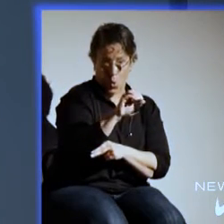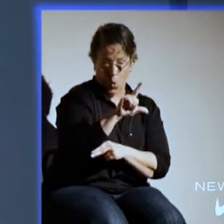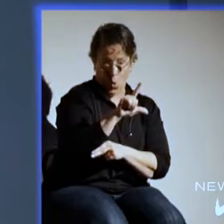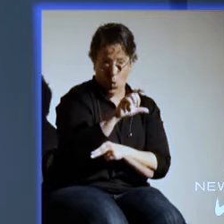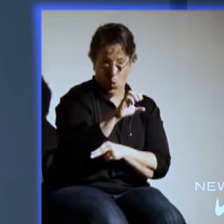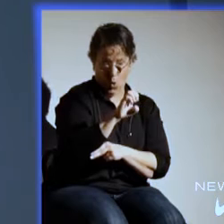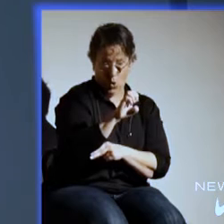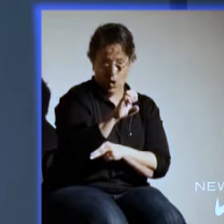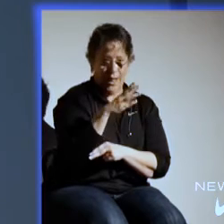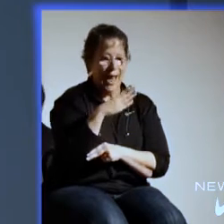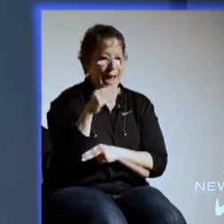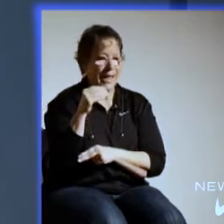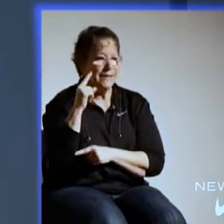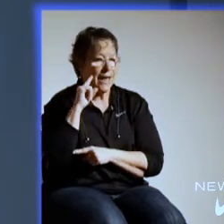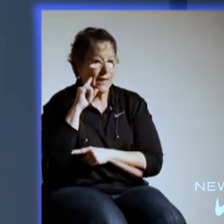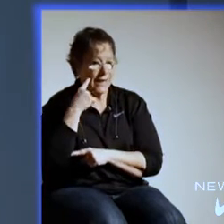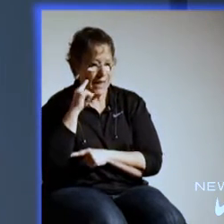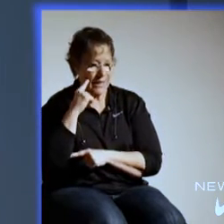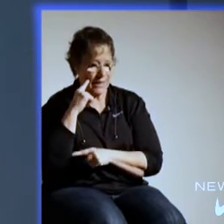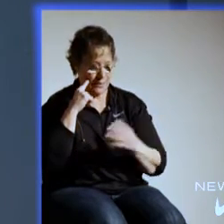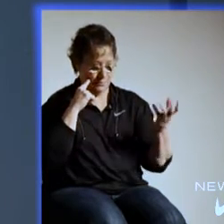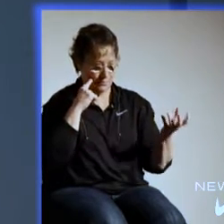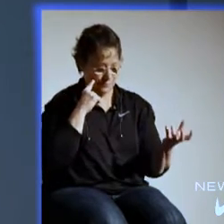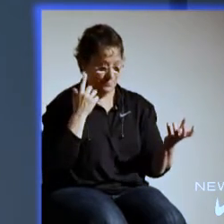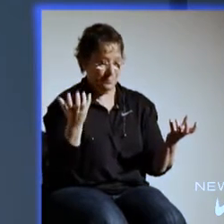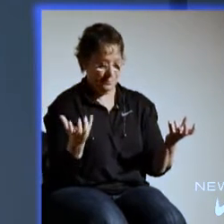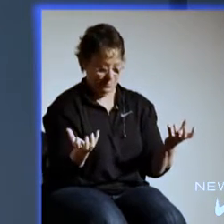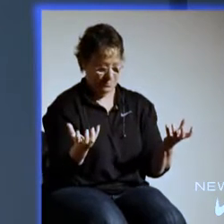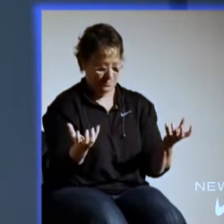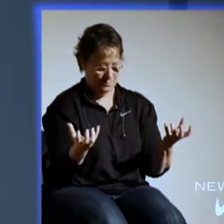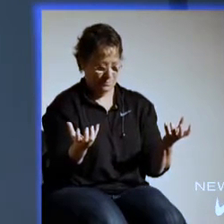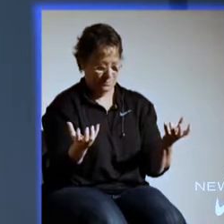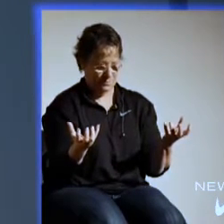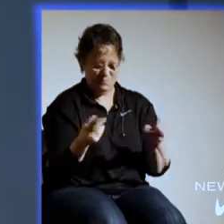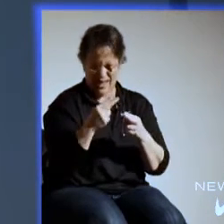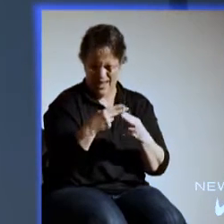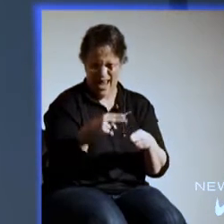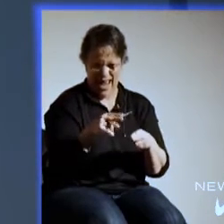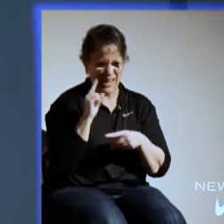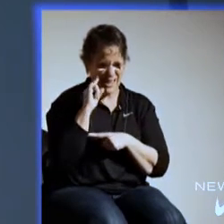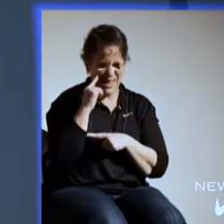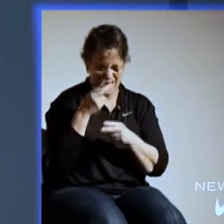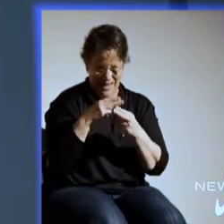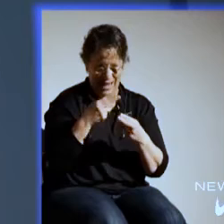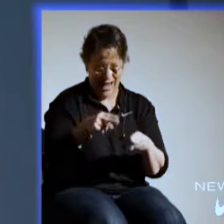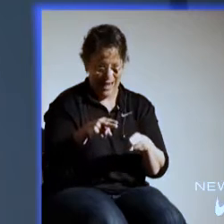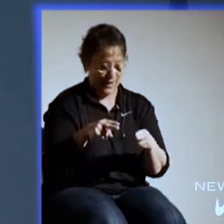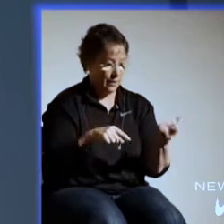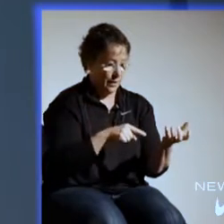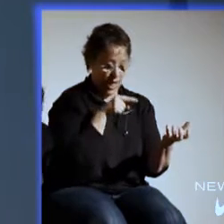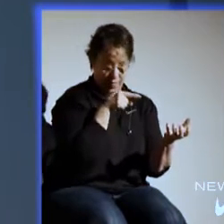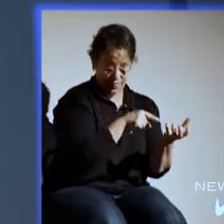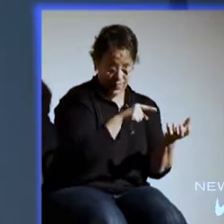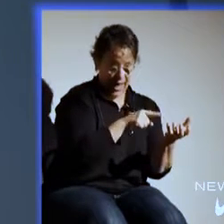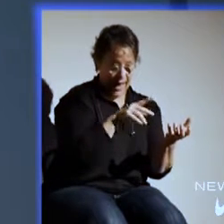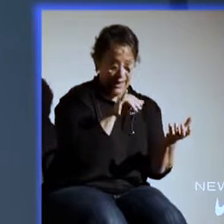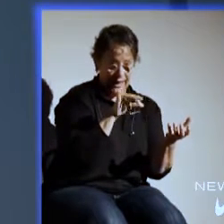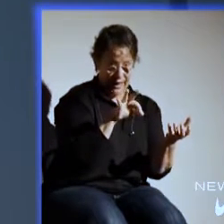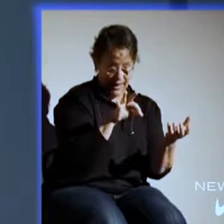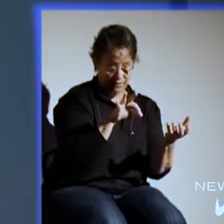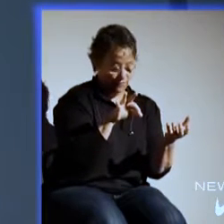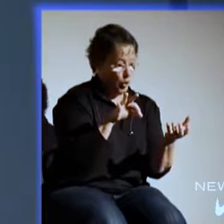Activated charcoal is just charcoal that's super, super finely ground up, and it was in a solution of water. It's